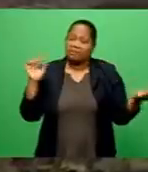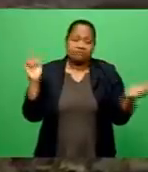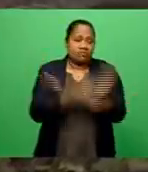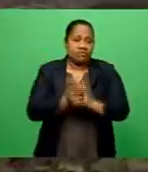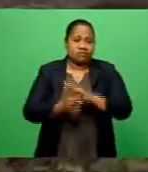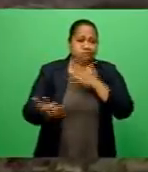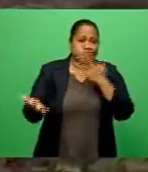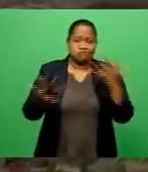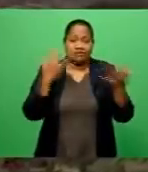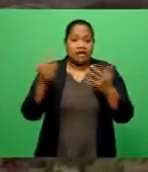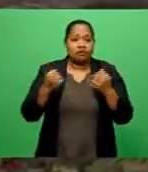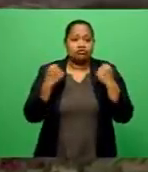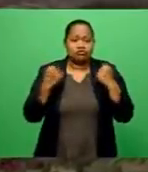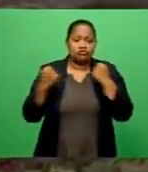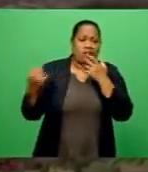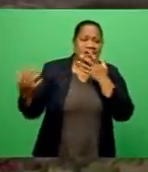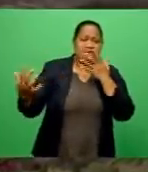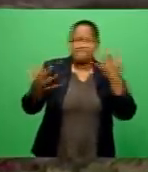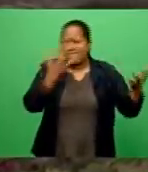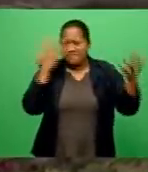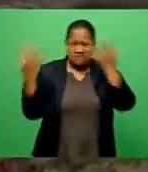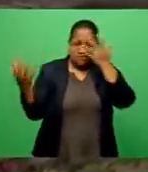strong, but